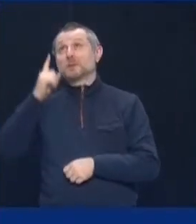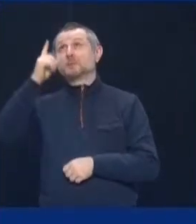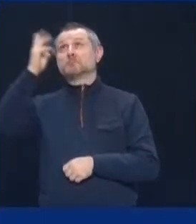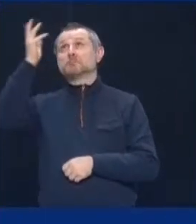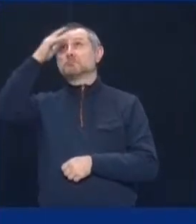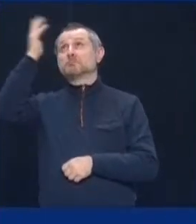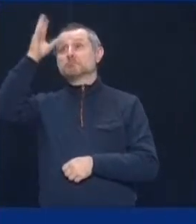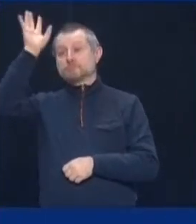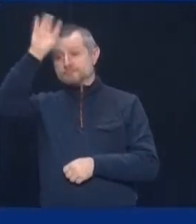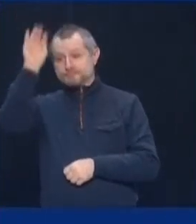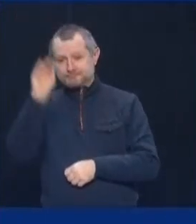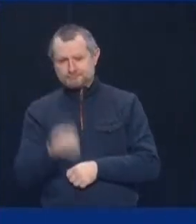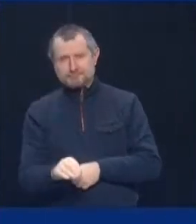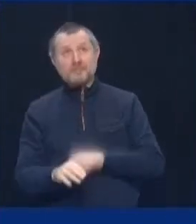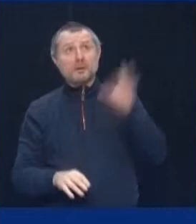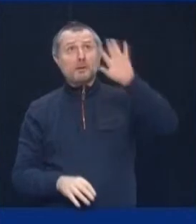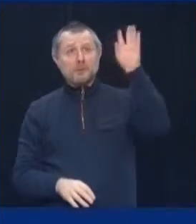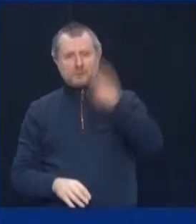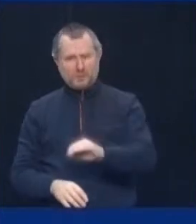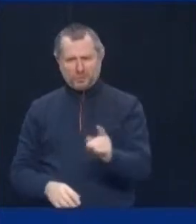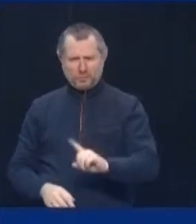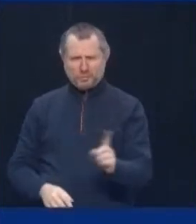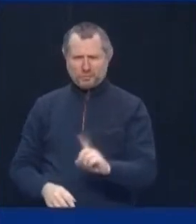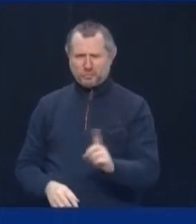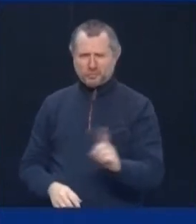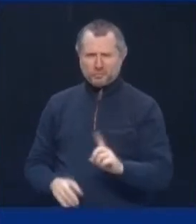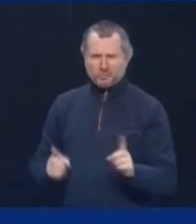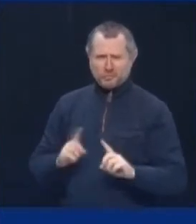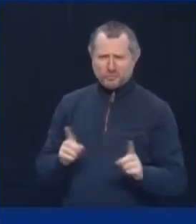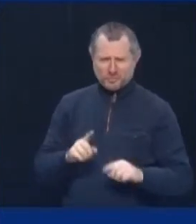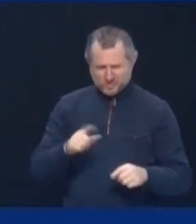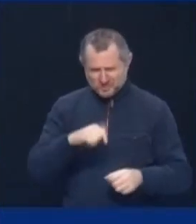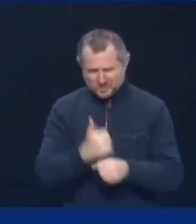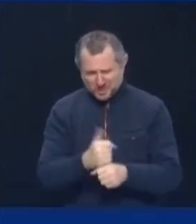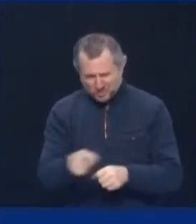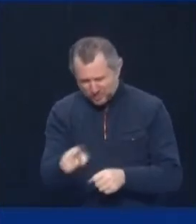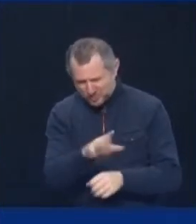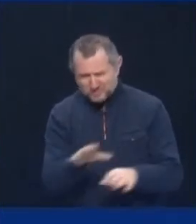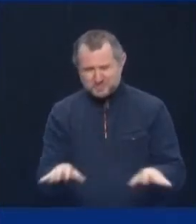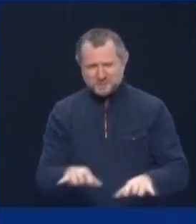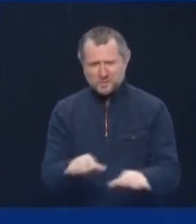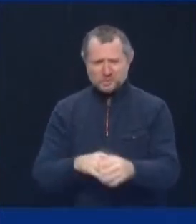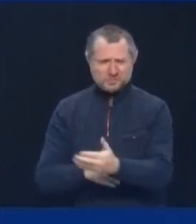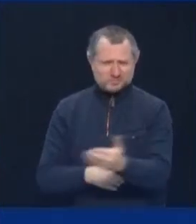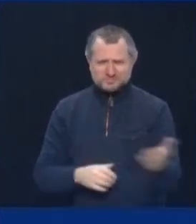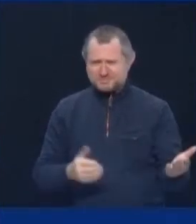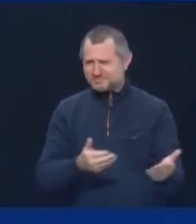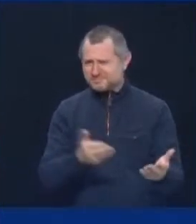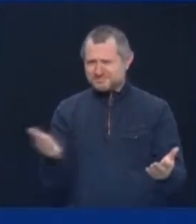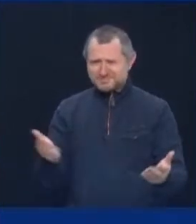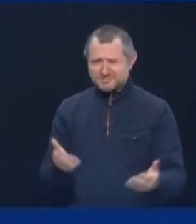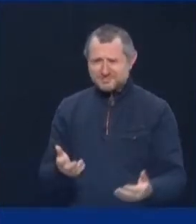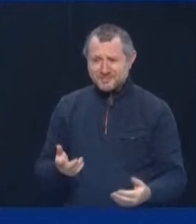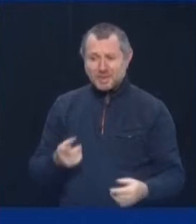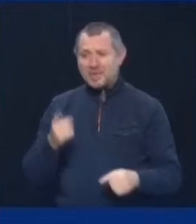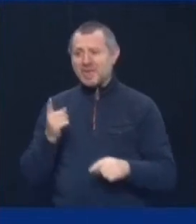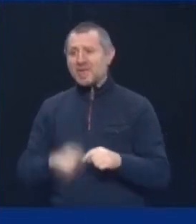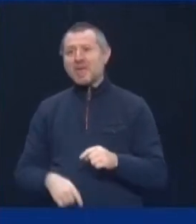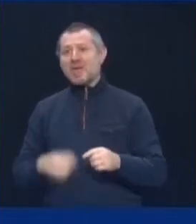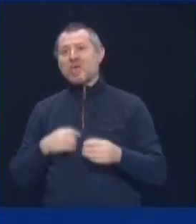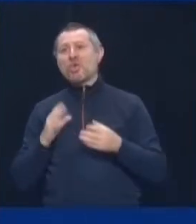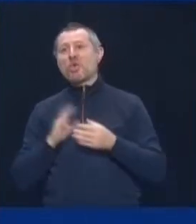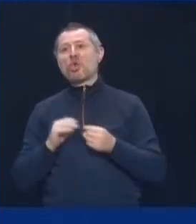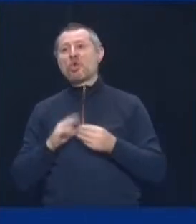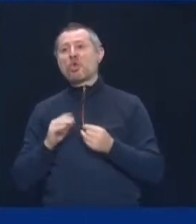do. That's what I just said. You can't say how New Yorkers are going to act. If New Yorkers